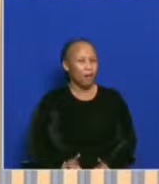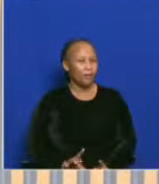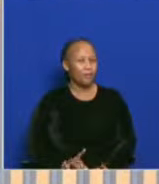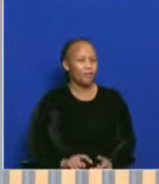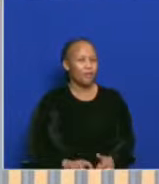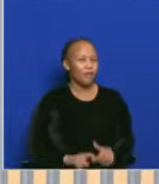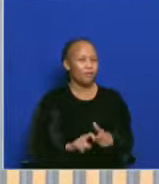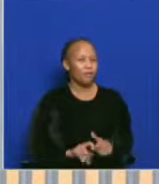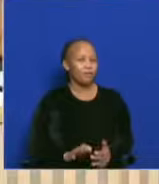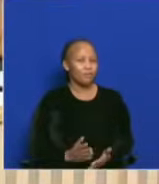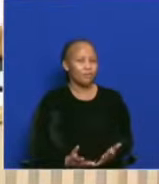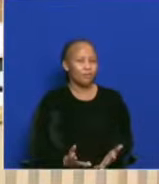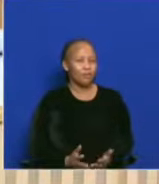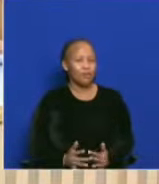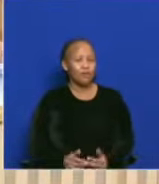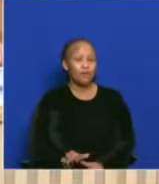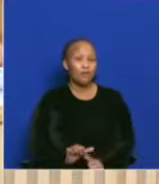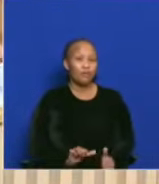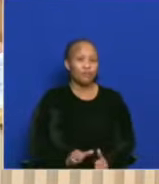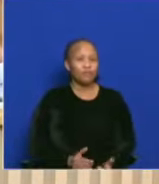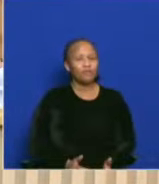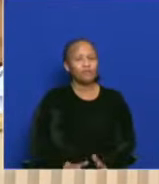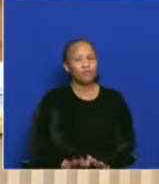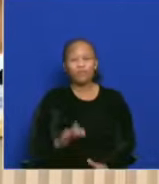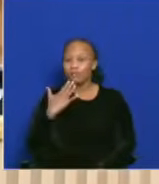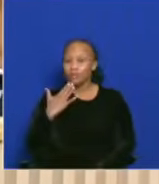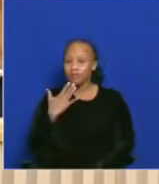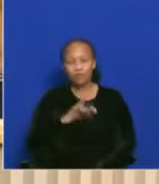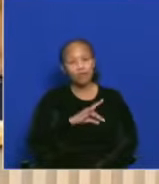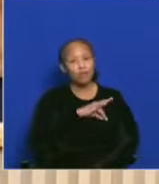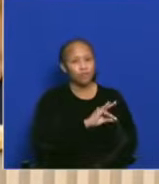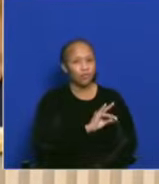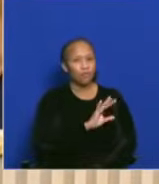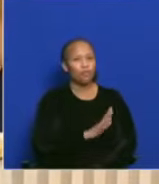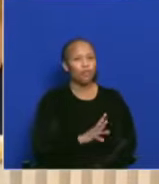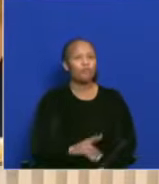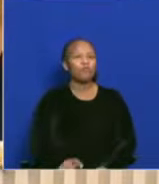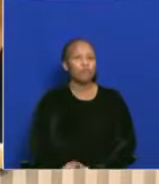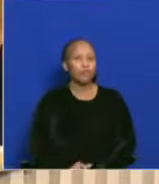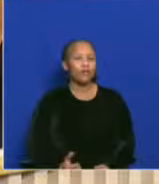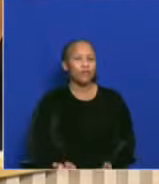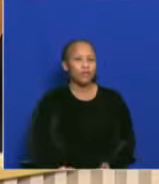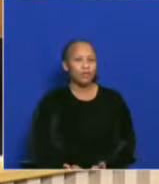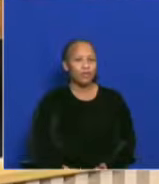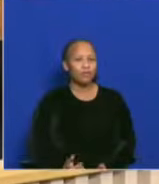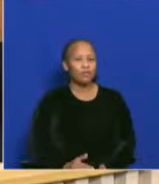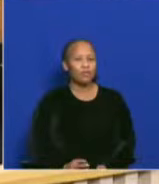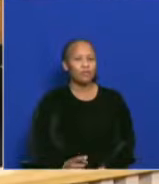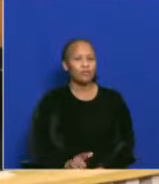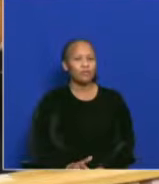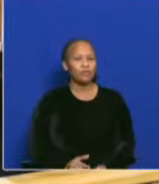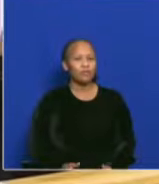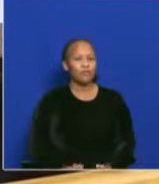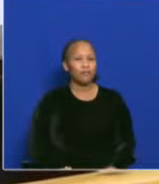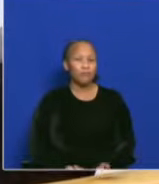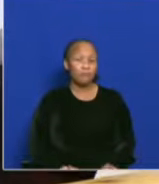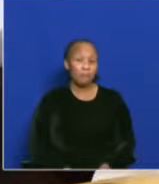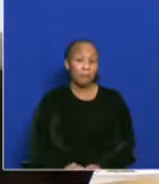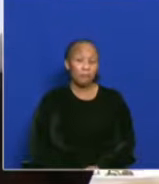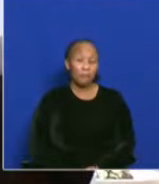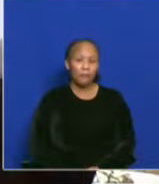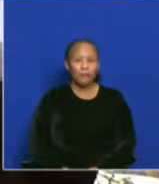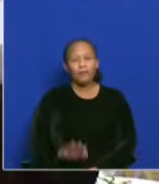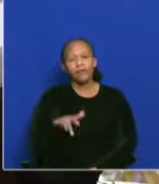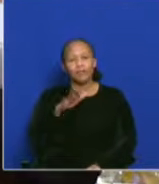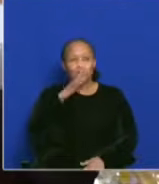Thank you for the indulgence, Chair. You're welcome, Ms. Hassan. Chair, just before I start this